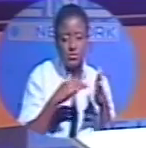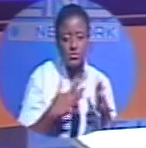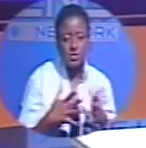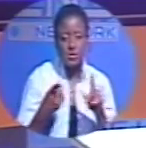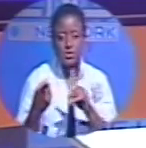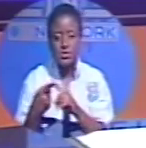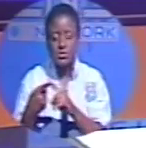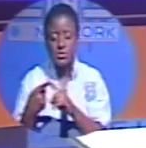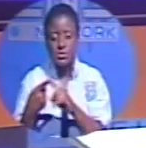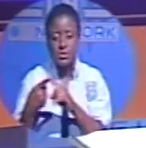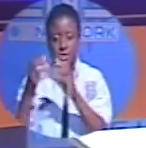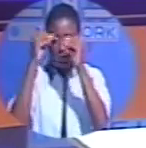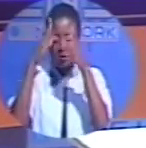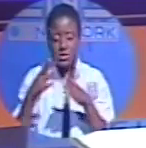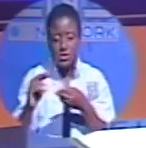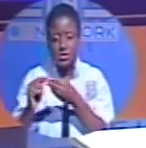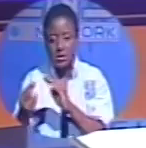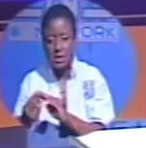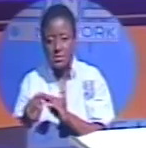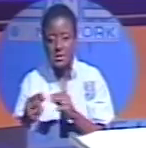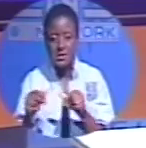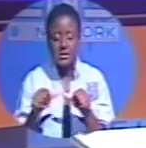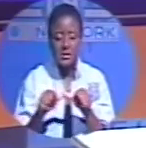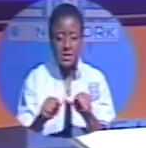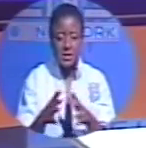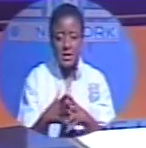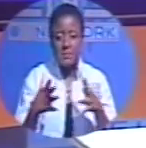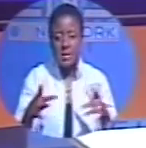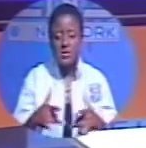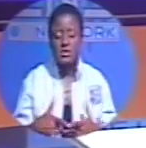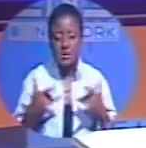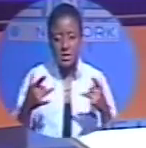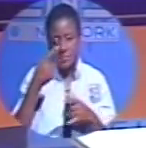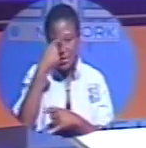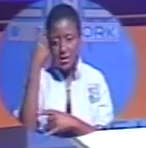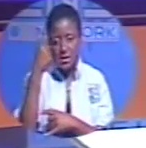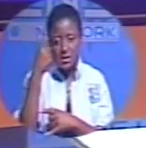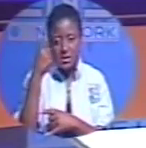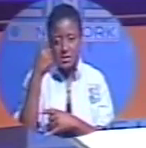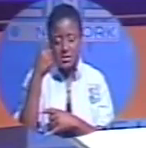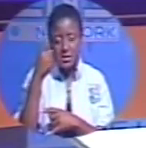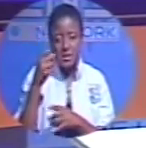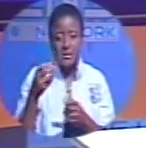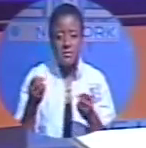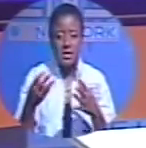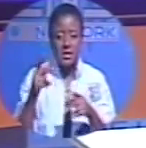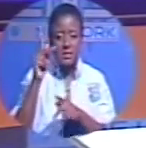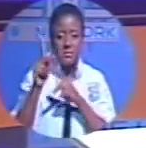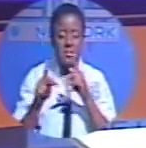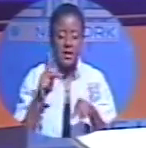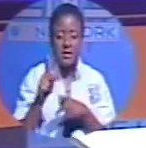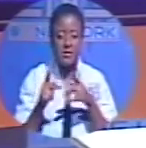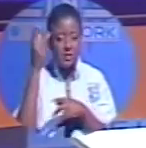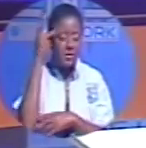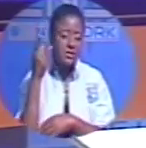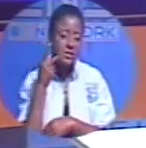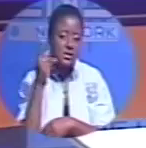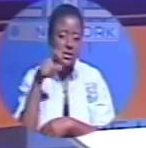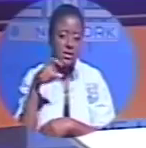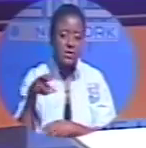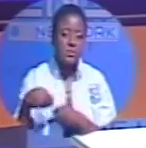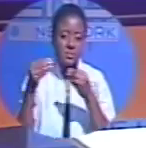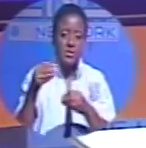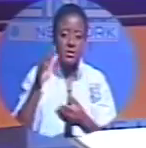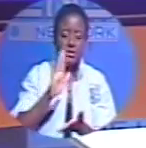is still a major concern, and that's because the economic recession has forced parents to enroll students into the public school